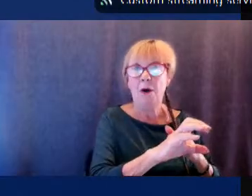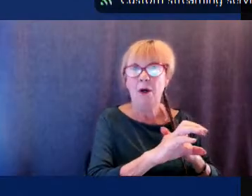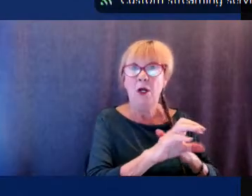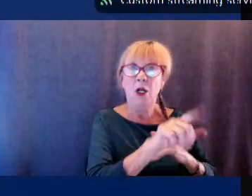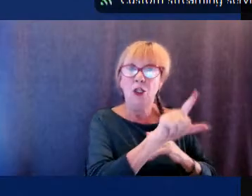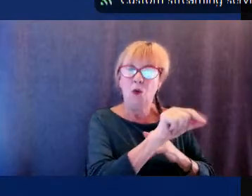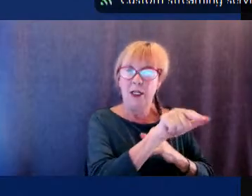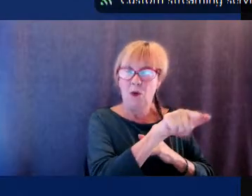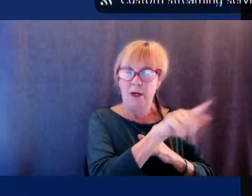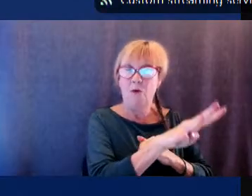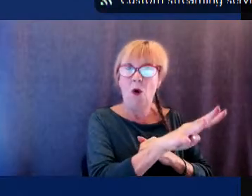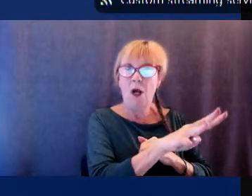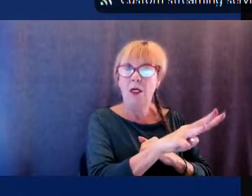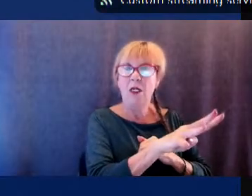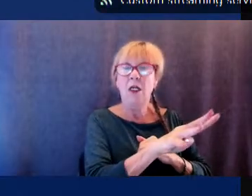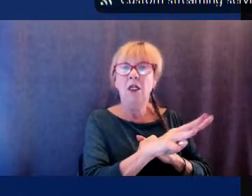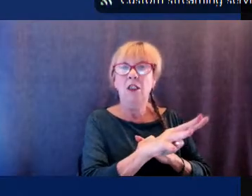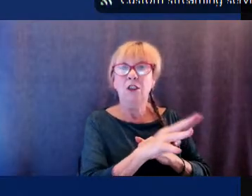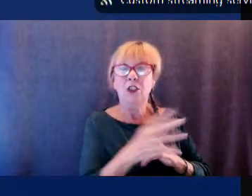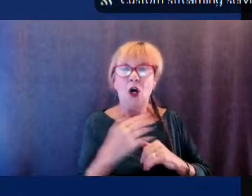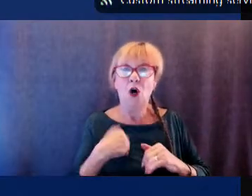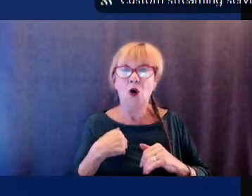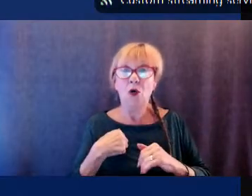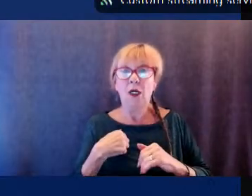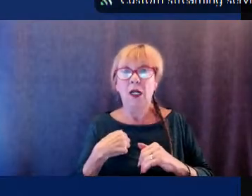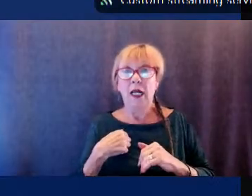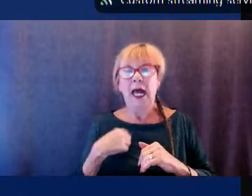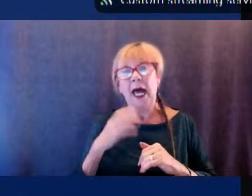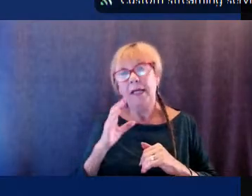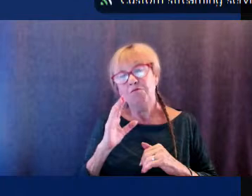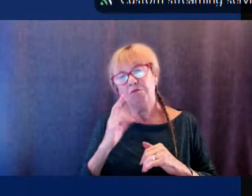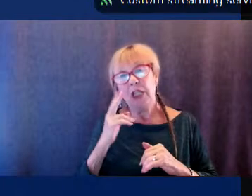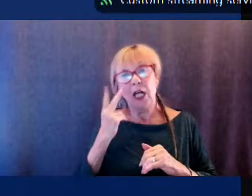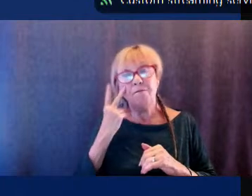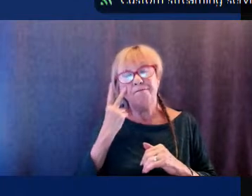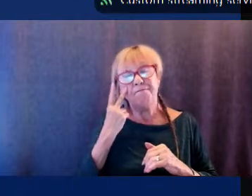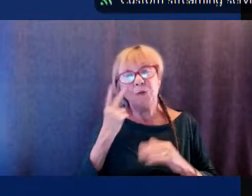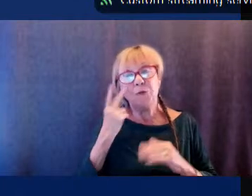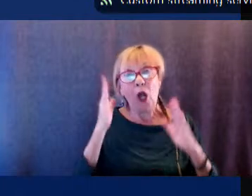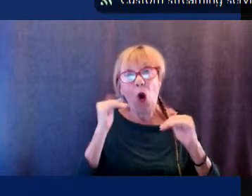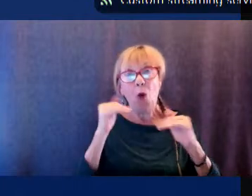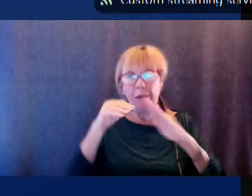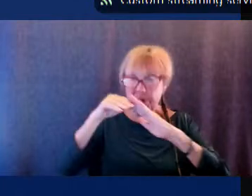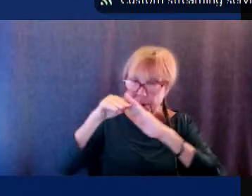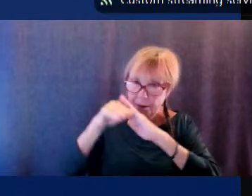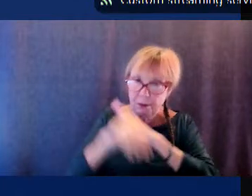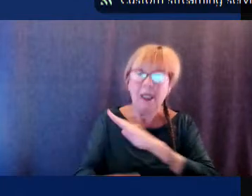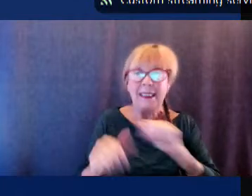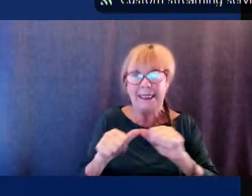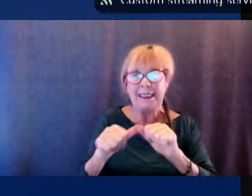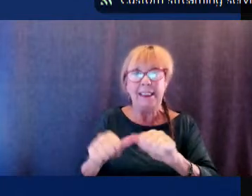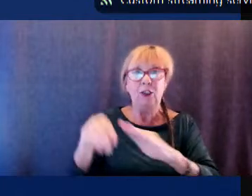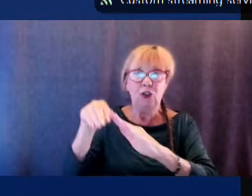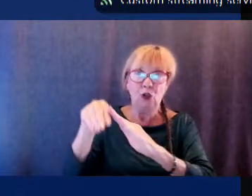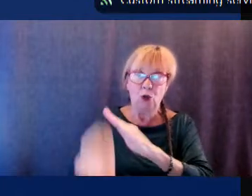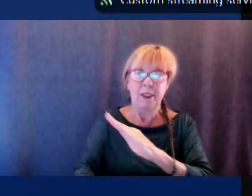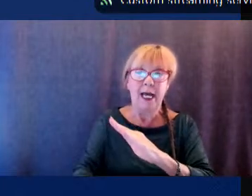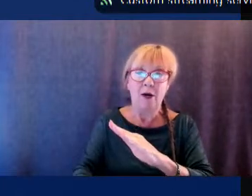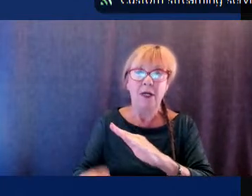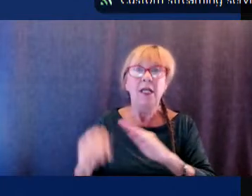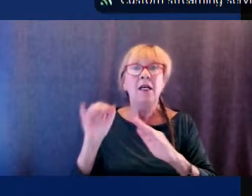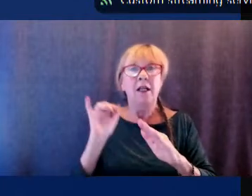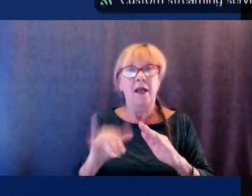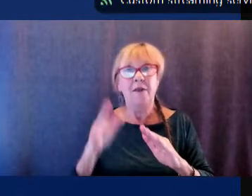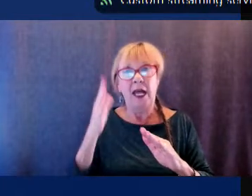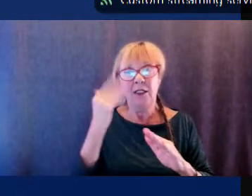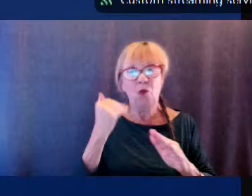have, it looks like we're going to continue this trend, and we want to keep it there. And that's why we're continuing to implement the crime strategies that we